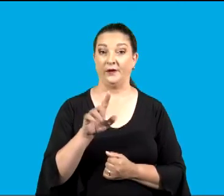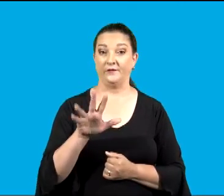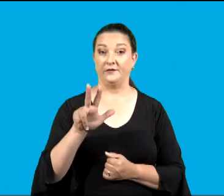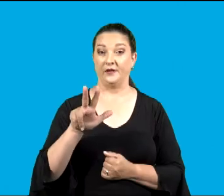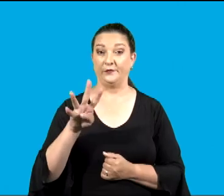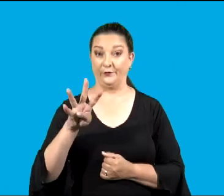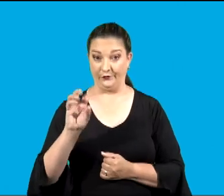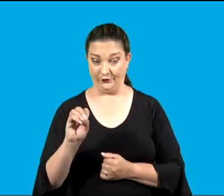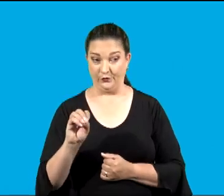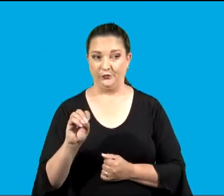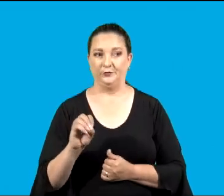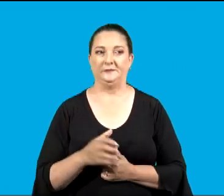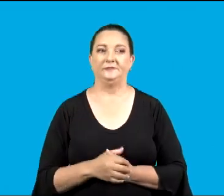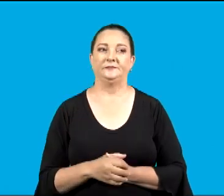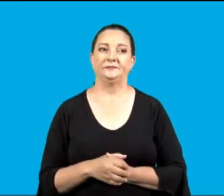my